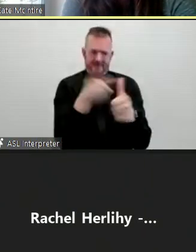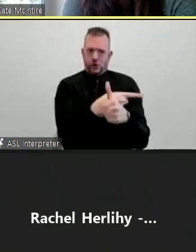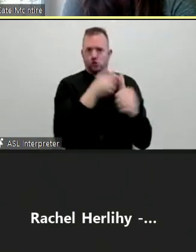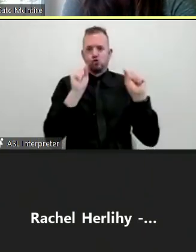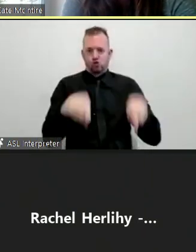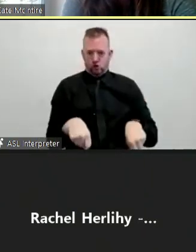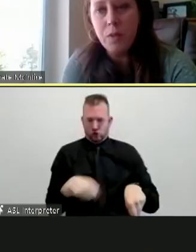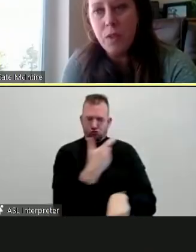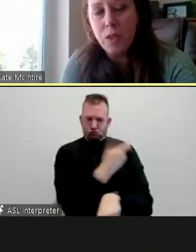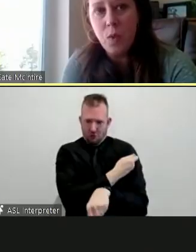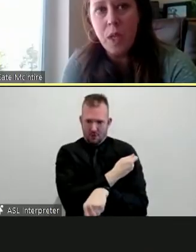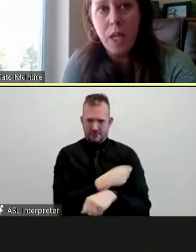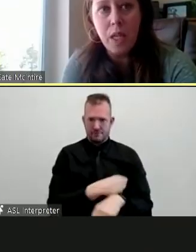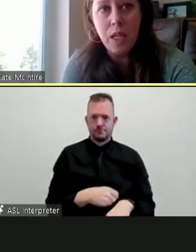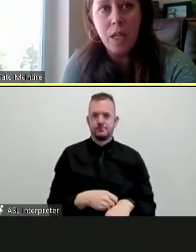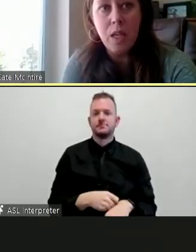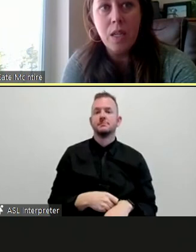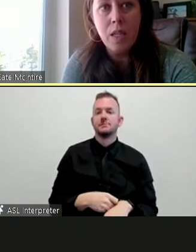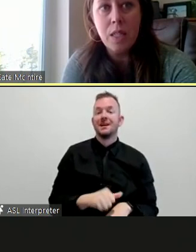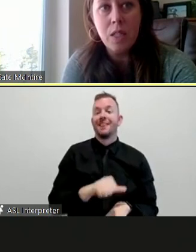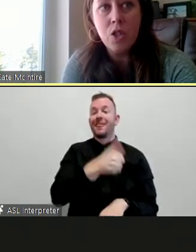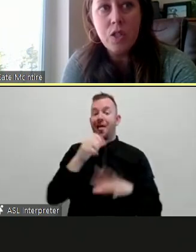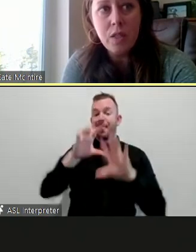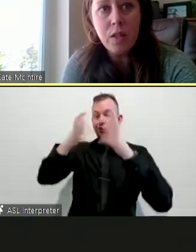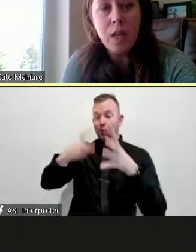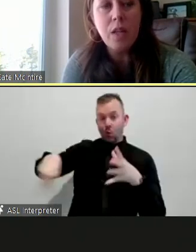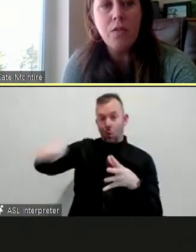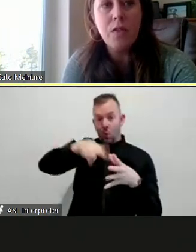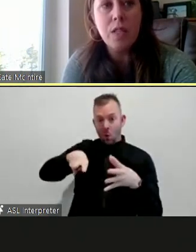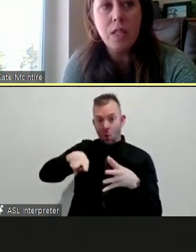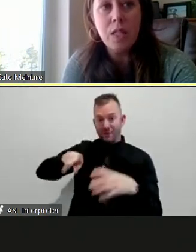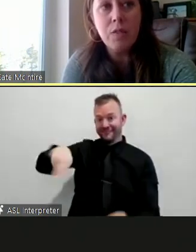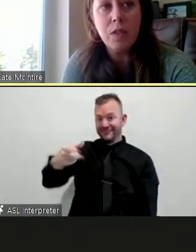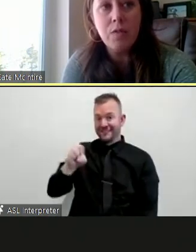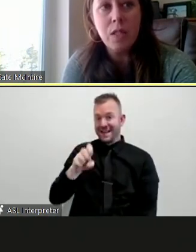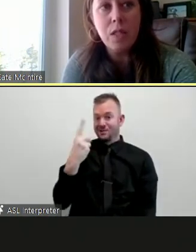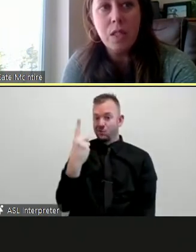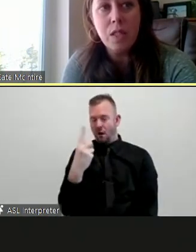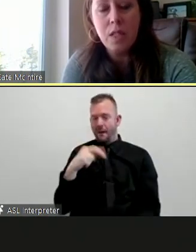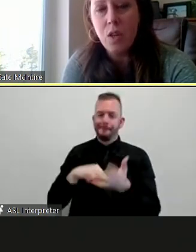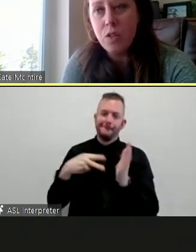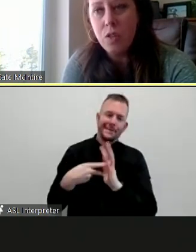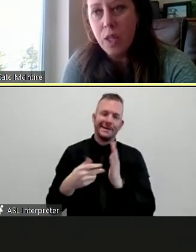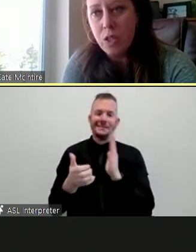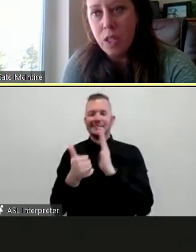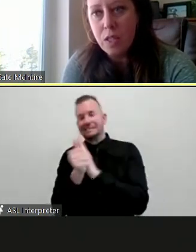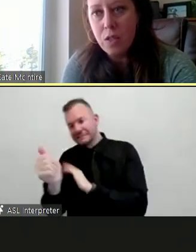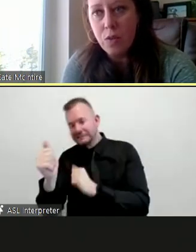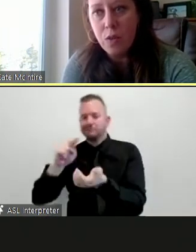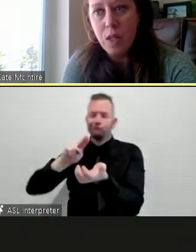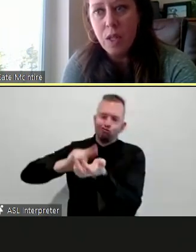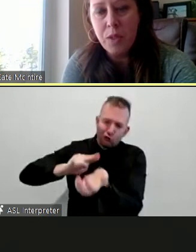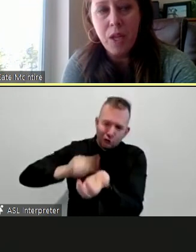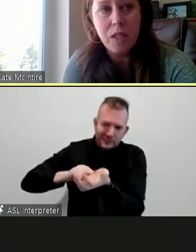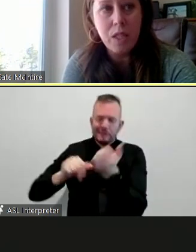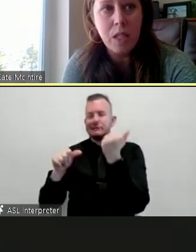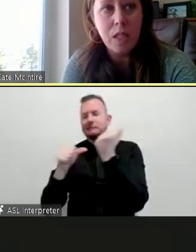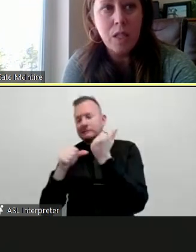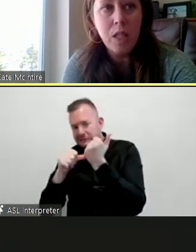90% of the rest of the people in phase 1A at skilled nursing and assisted living facilities has also had the chance to